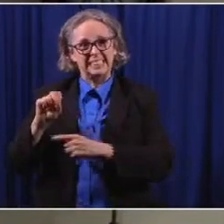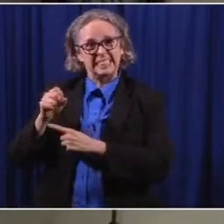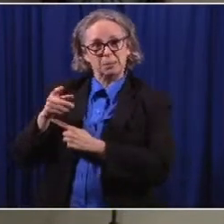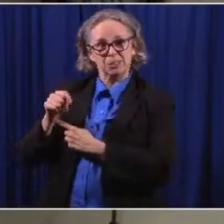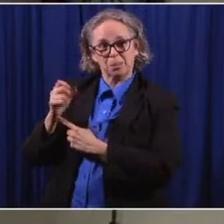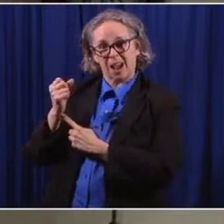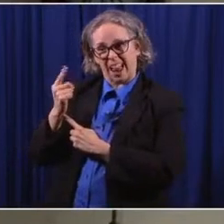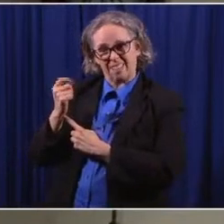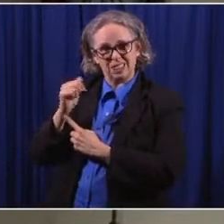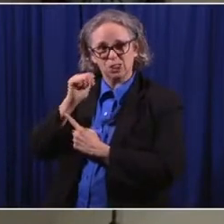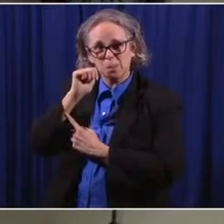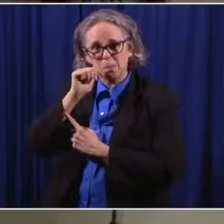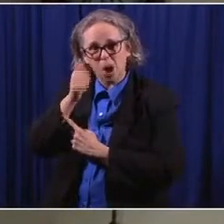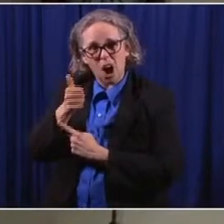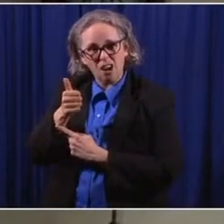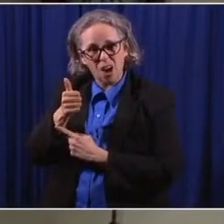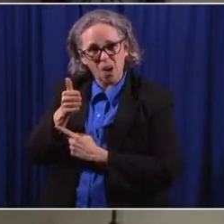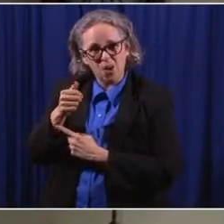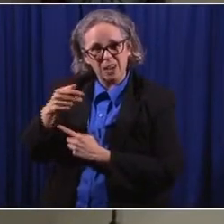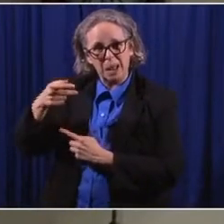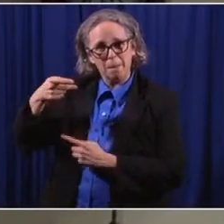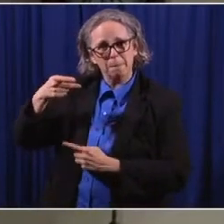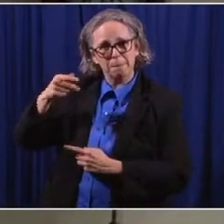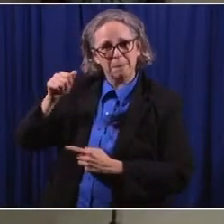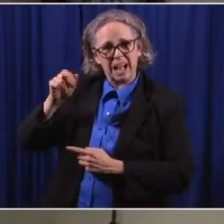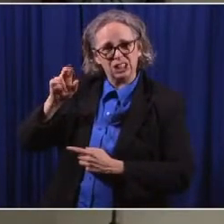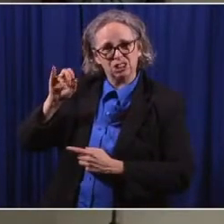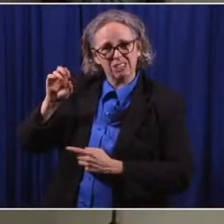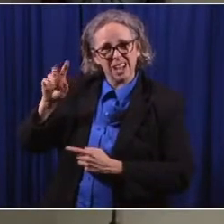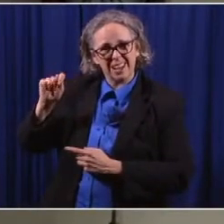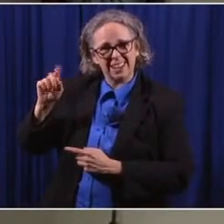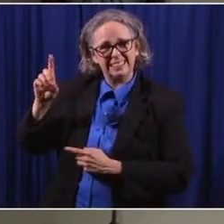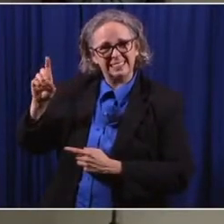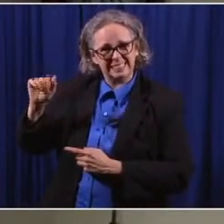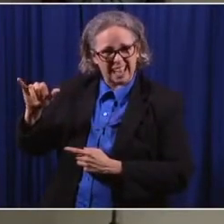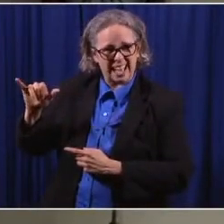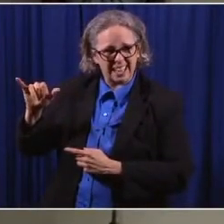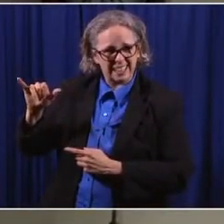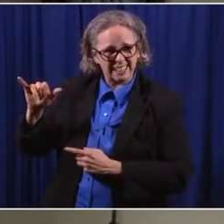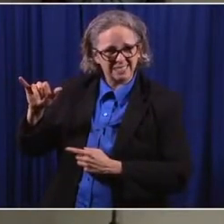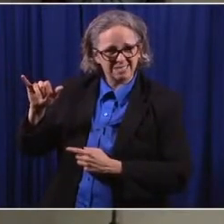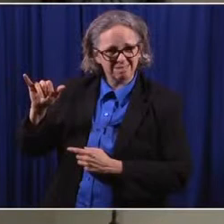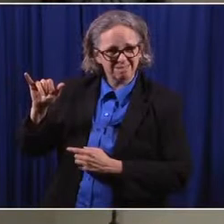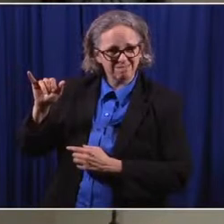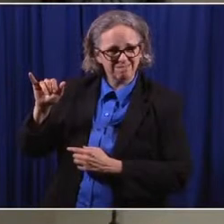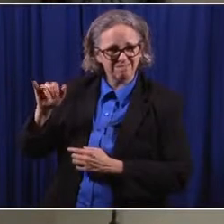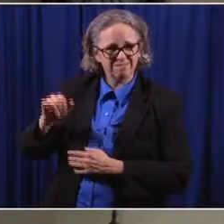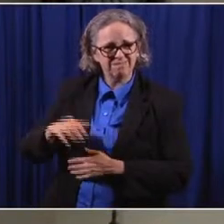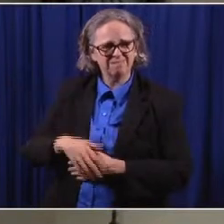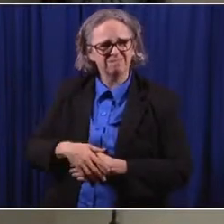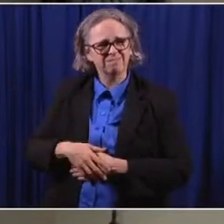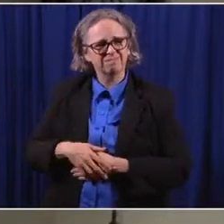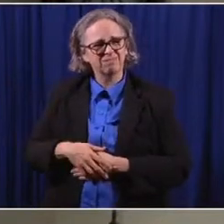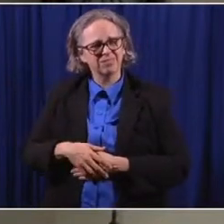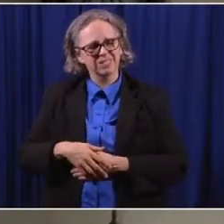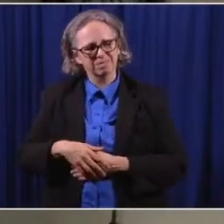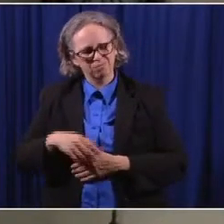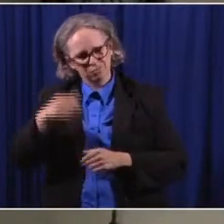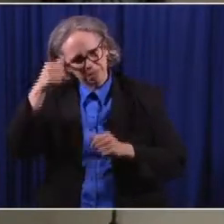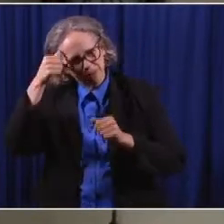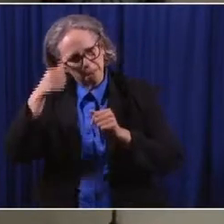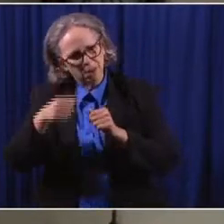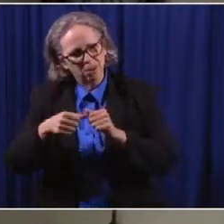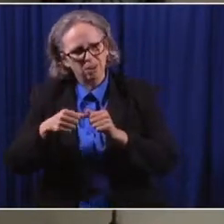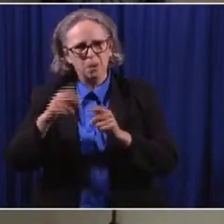today, and we'll try to do this maybe a little longer next week. But we remember today those who died on